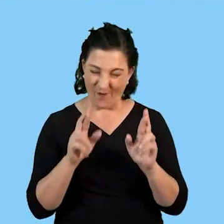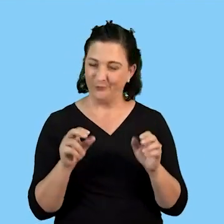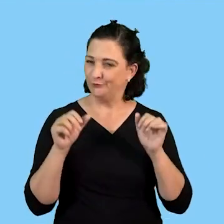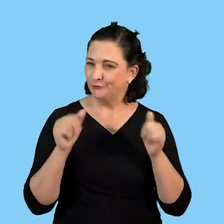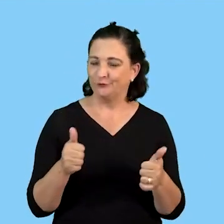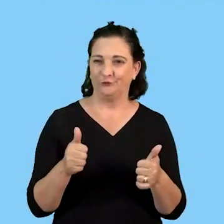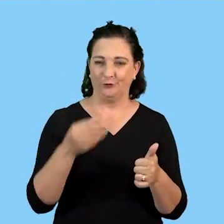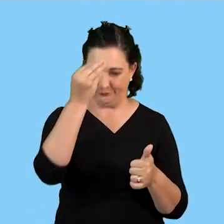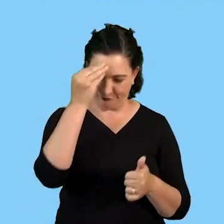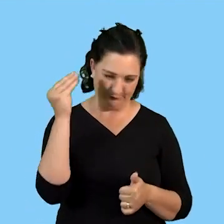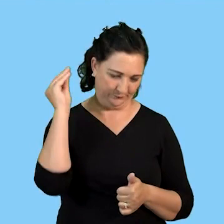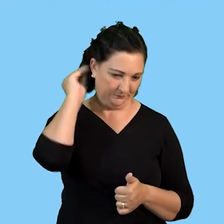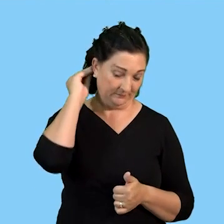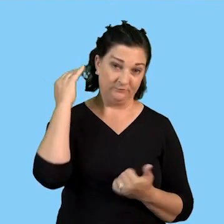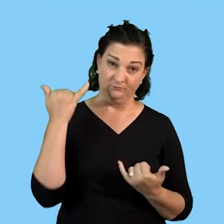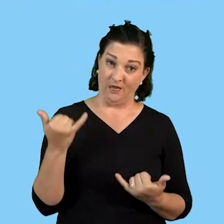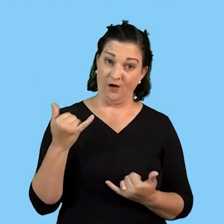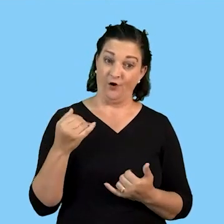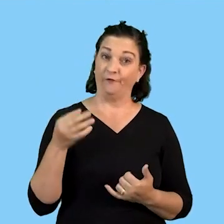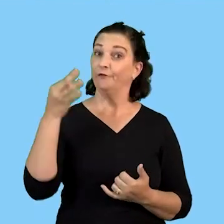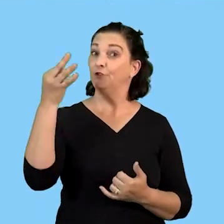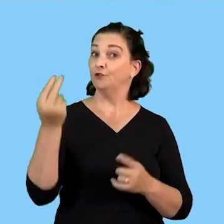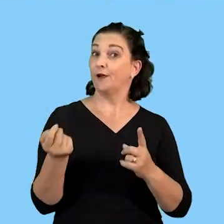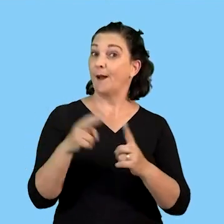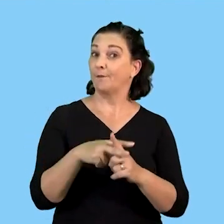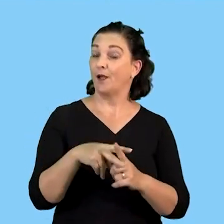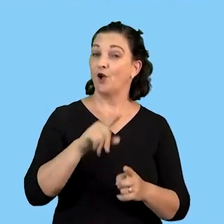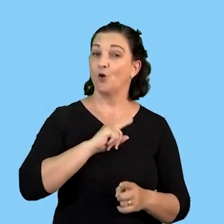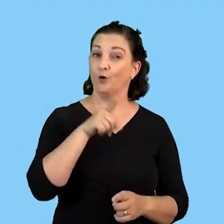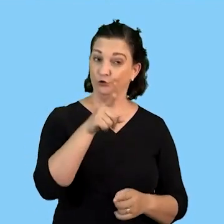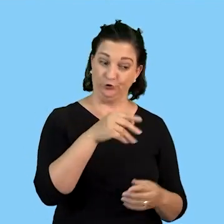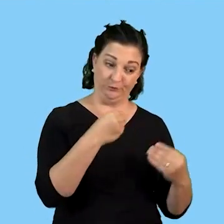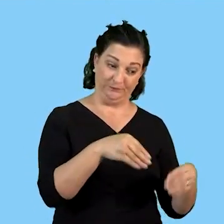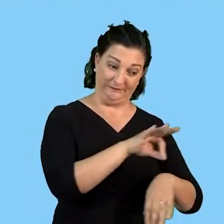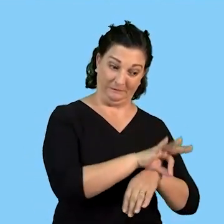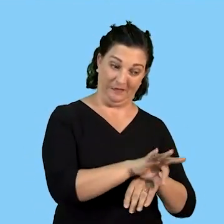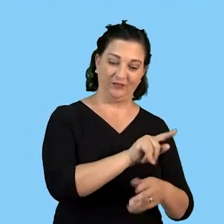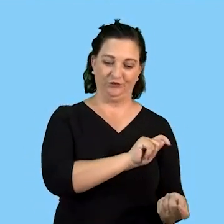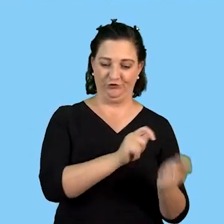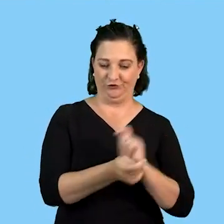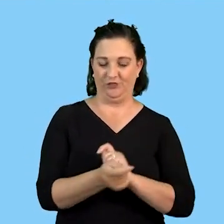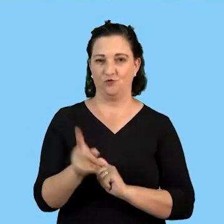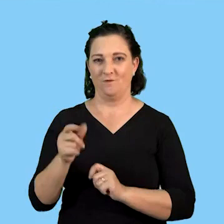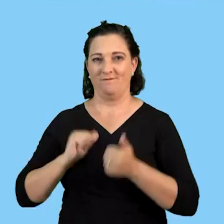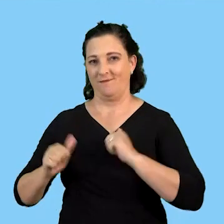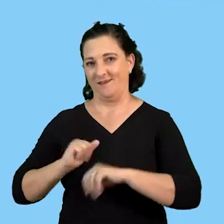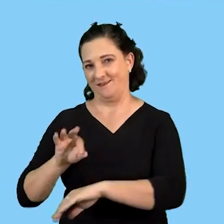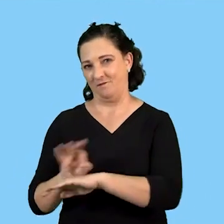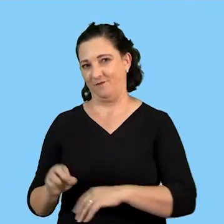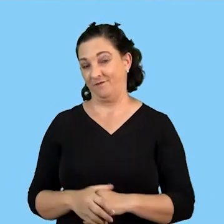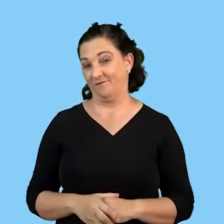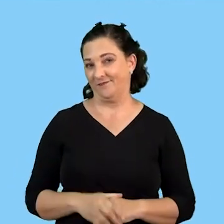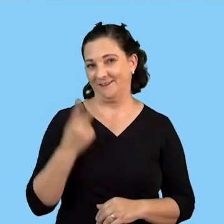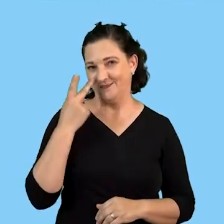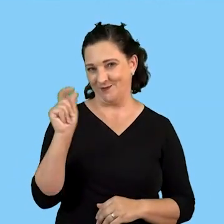so fruitful to you and you are going to apply what we've learned today in the future when you change that business plan of yours into